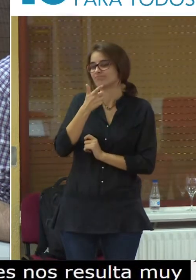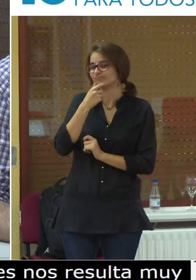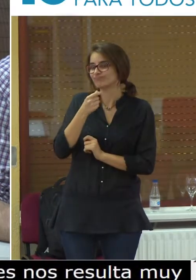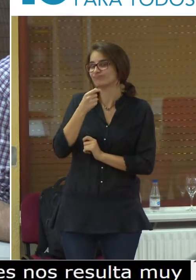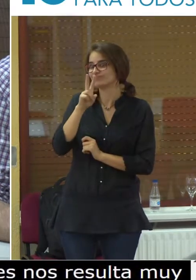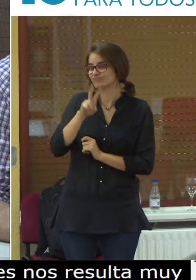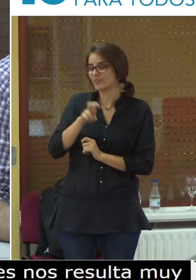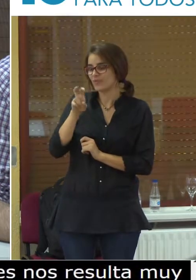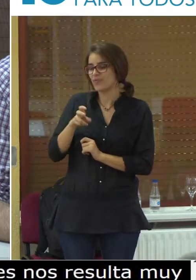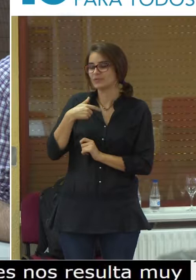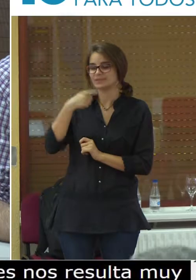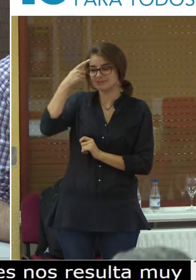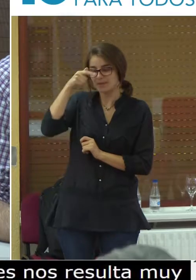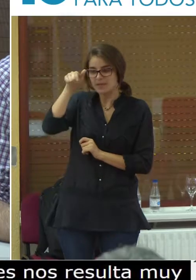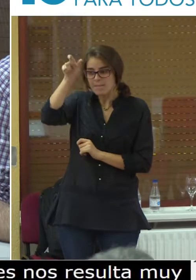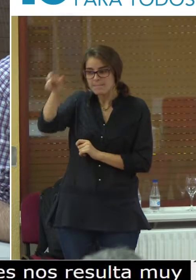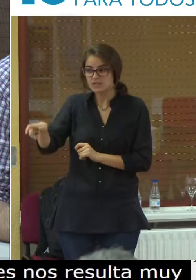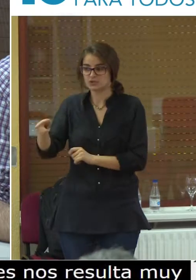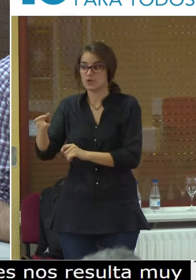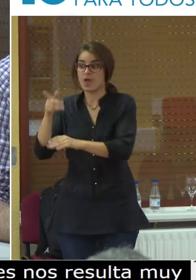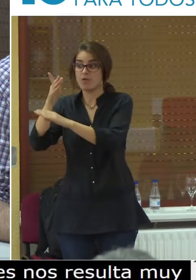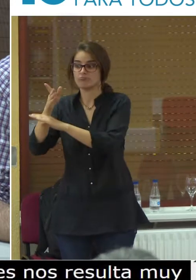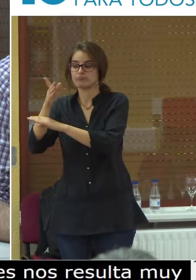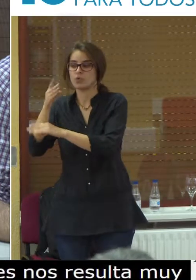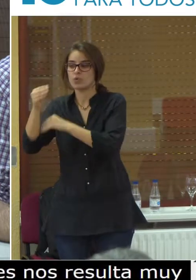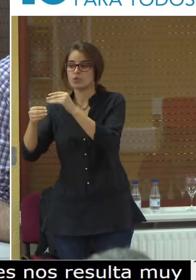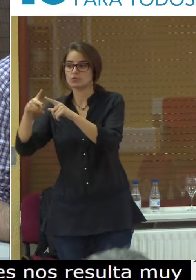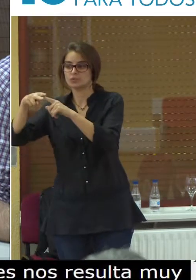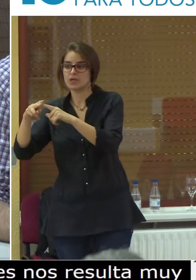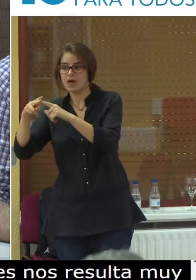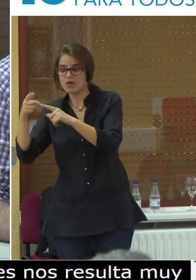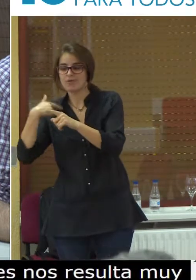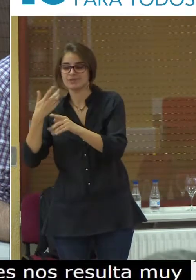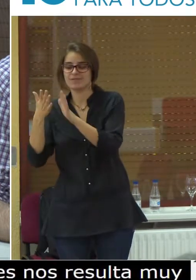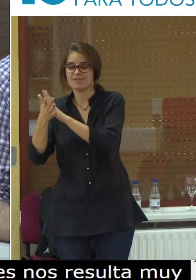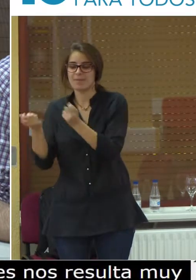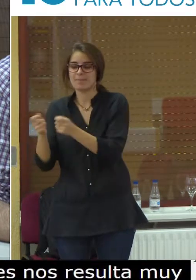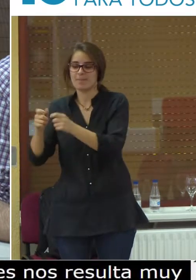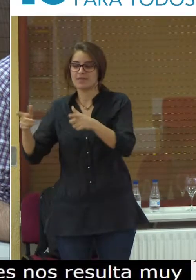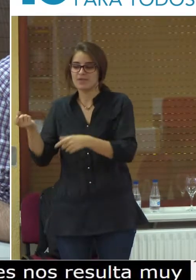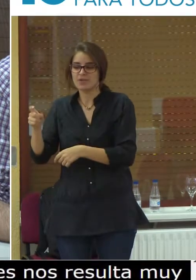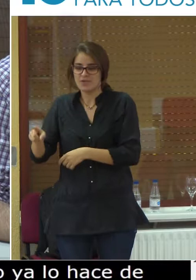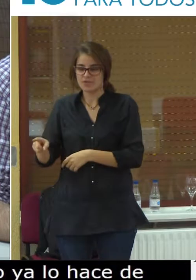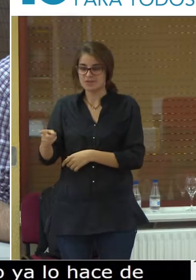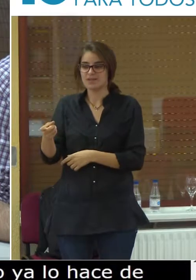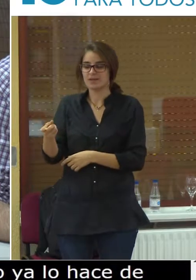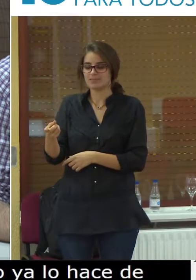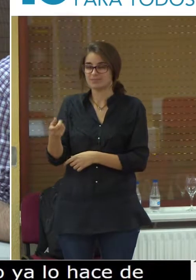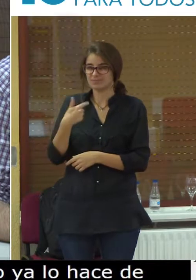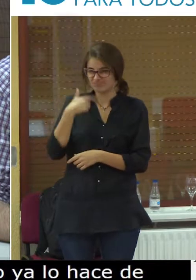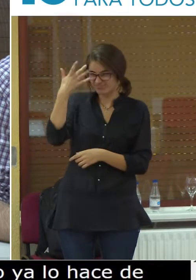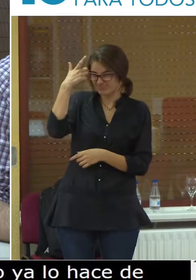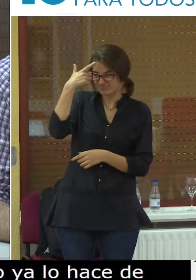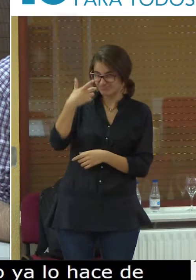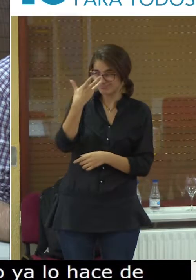It is very useful for us, like labor preparation professionals, to know how accessible this tool